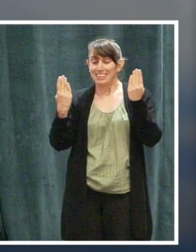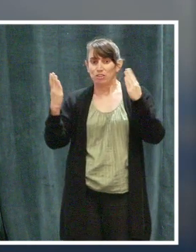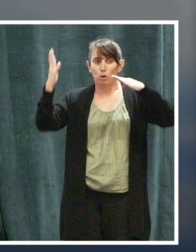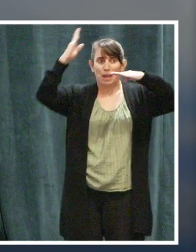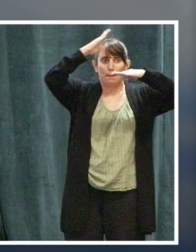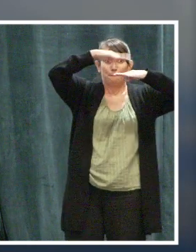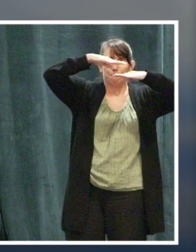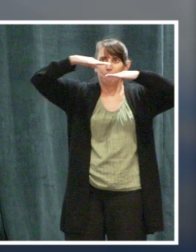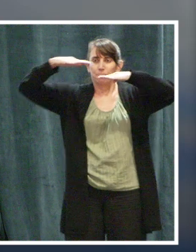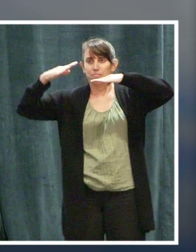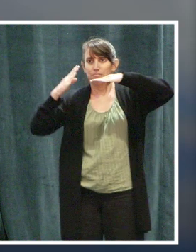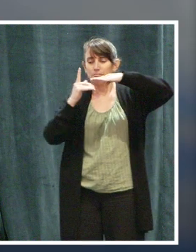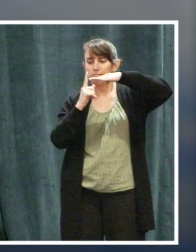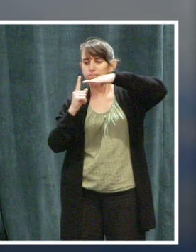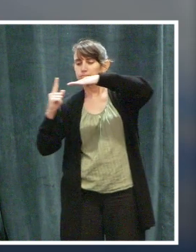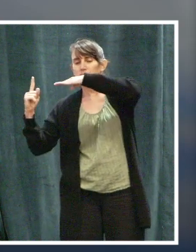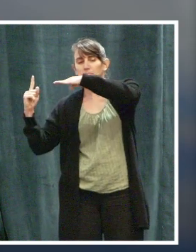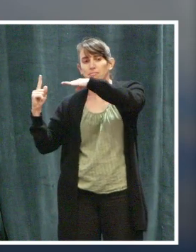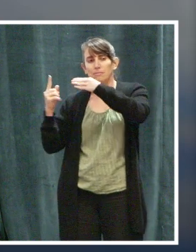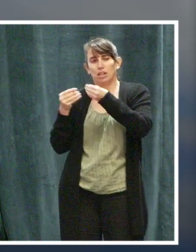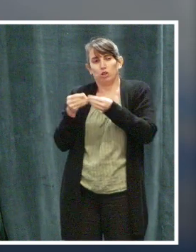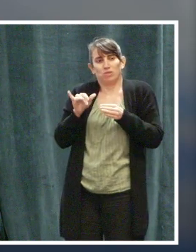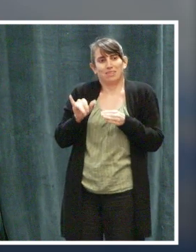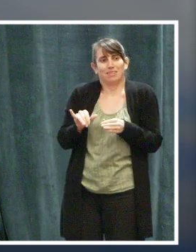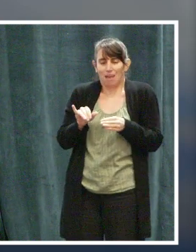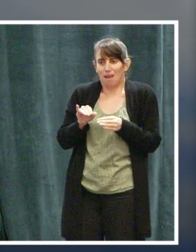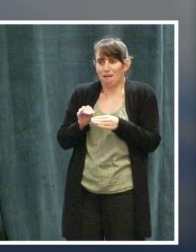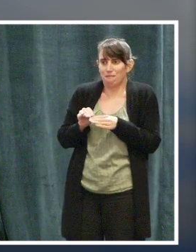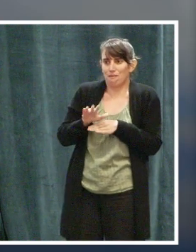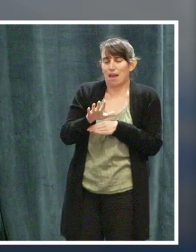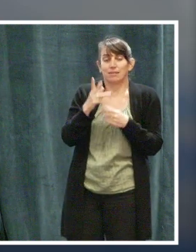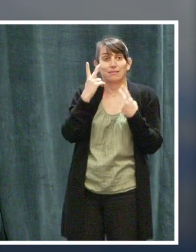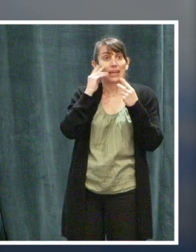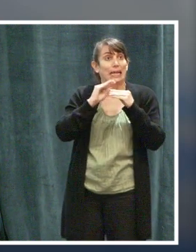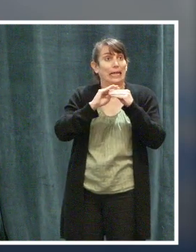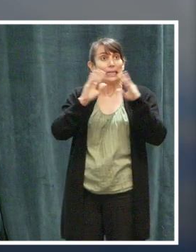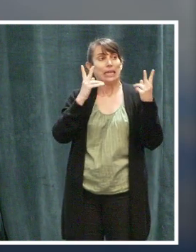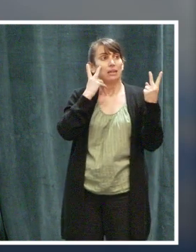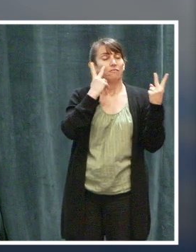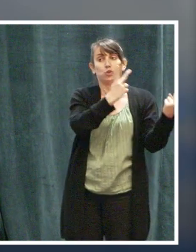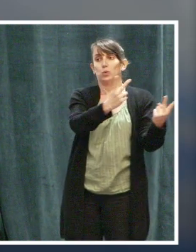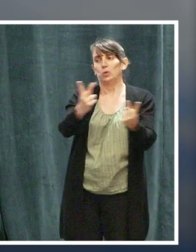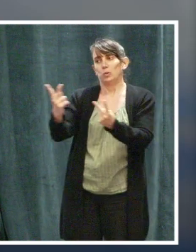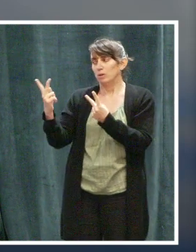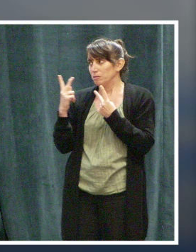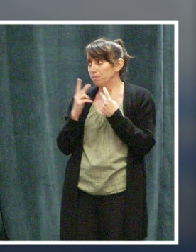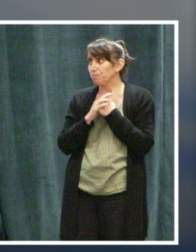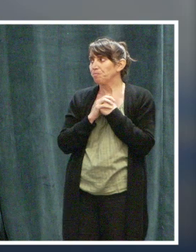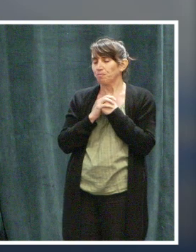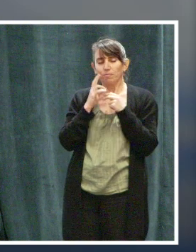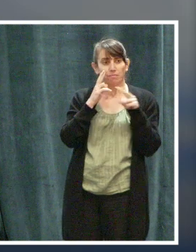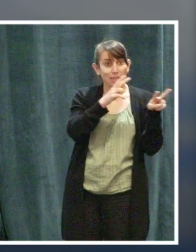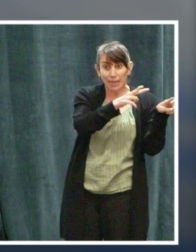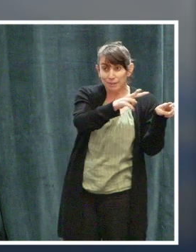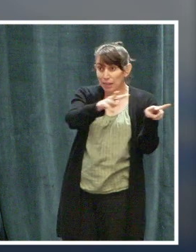and it loses the effect of allowing unimpeded, uninfringed, like line of sight